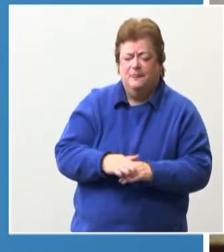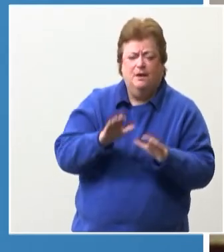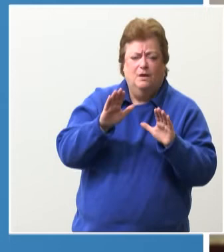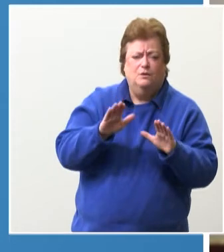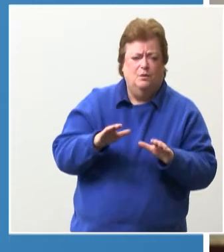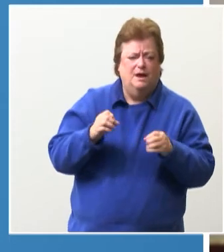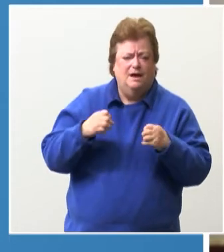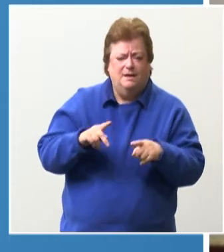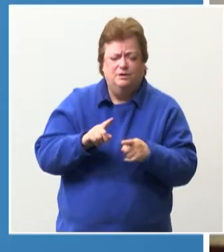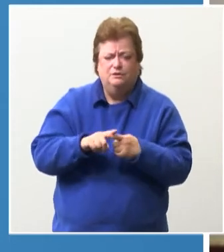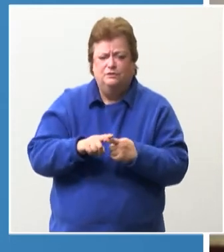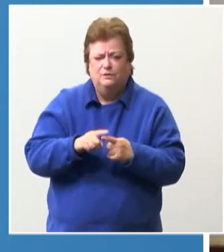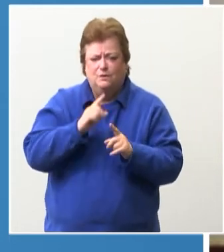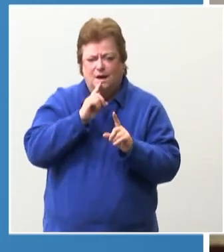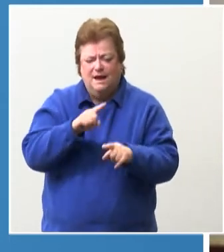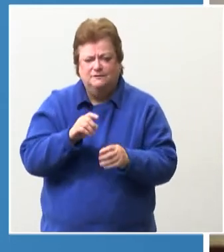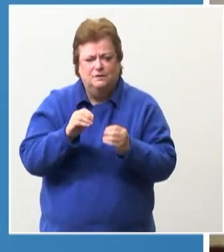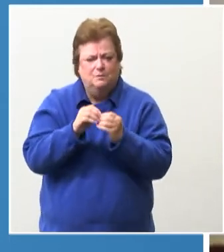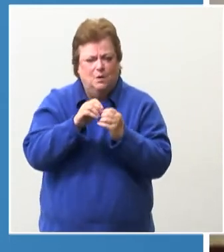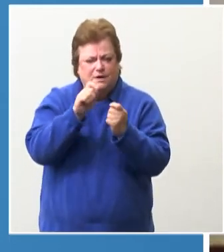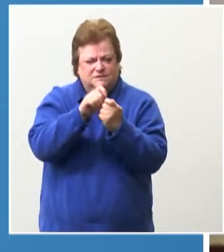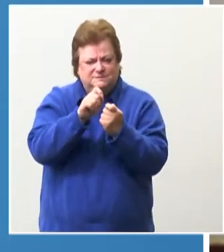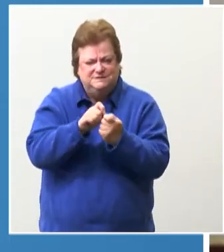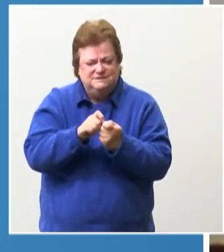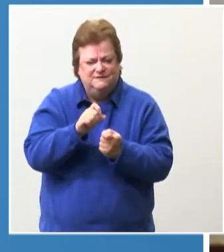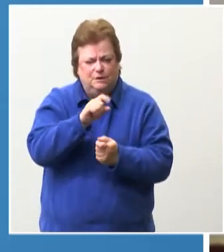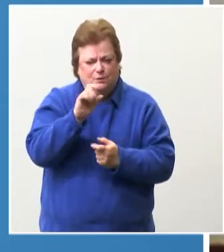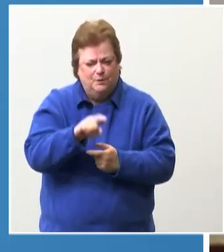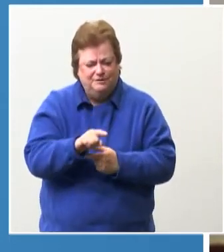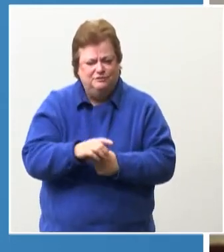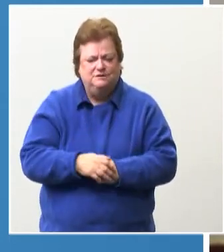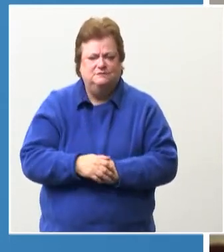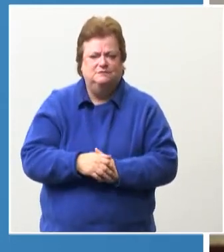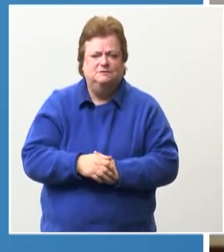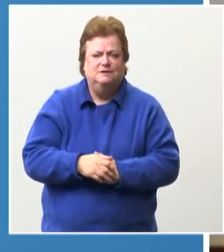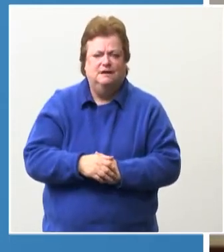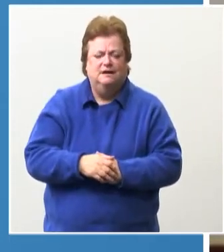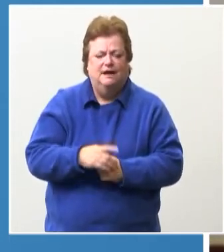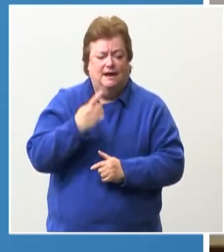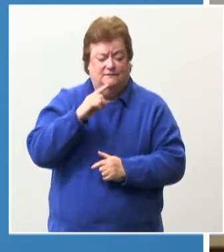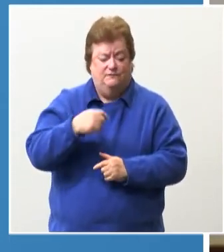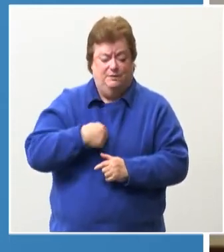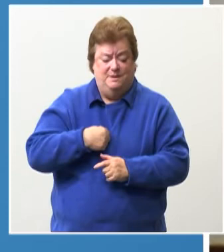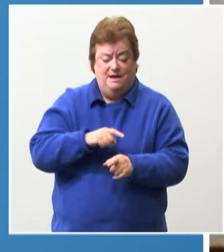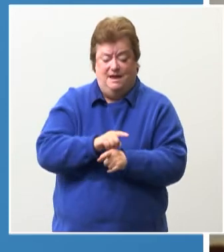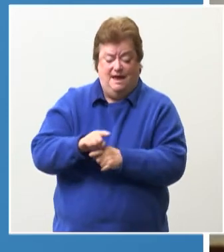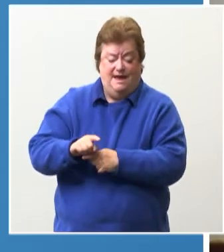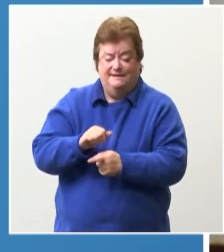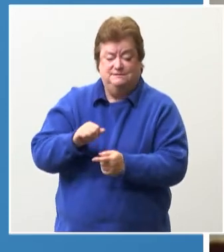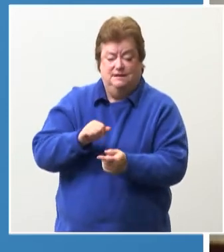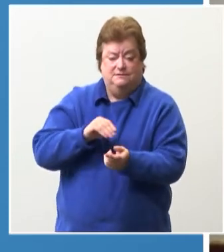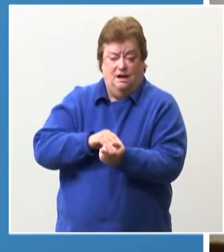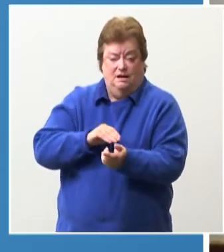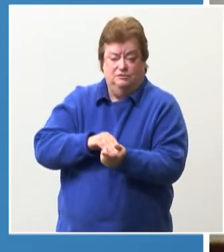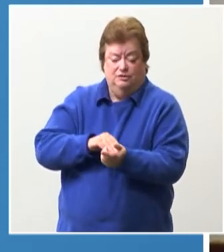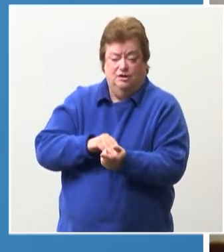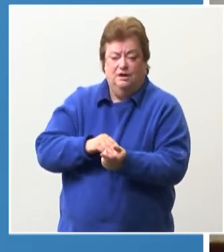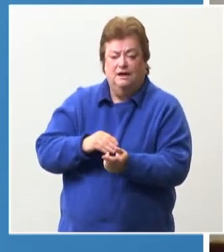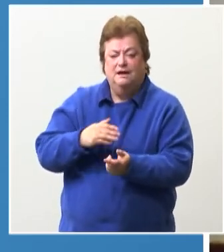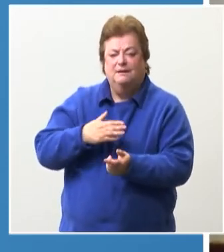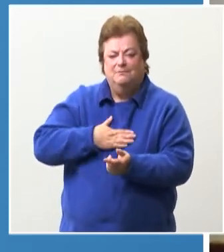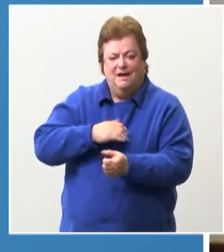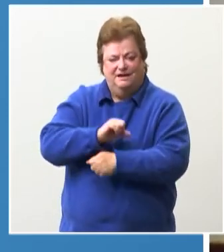to answer more specific questions and to give, for me as a clinician, it's our job to